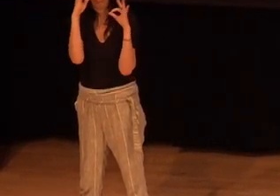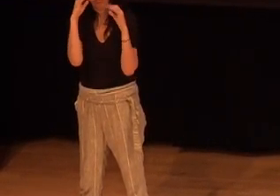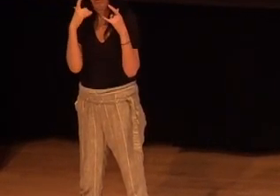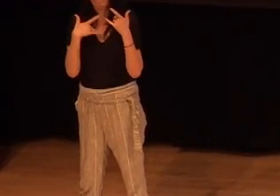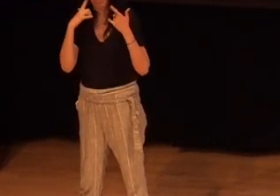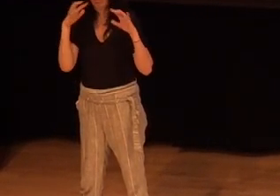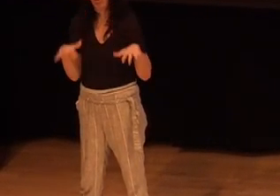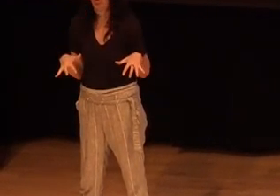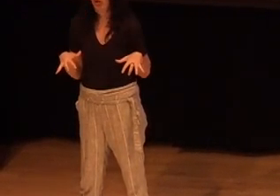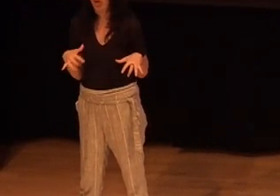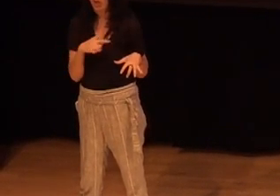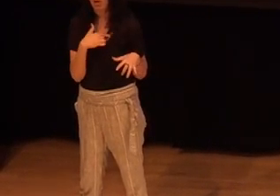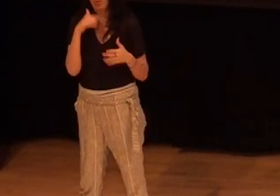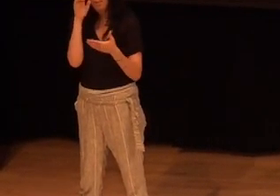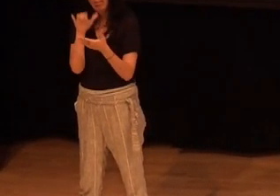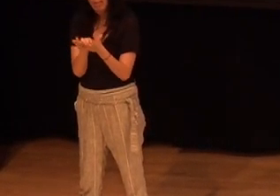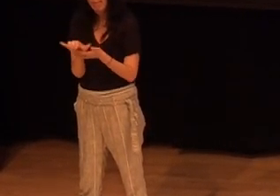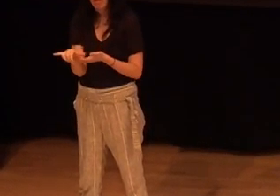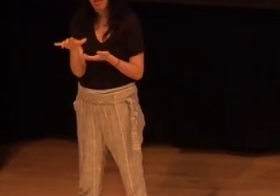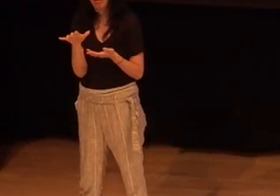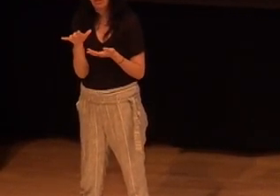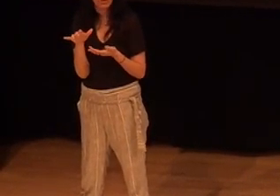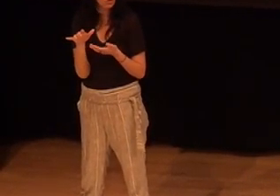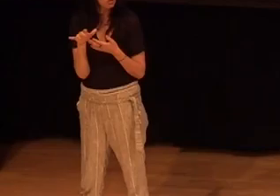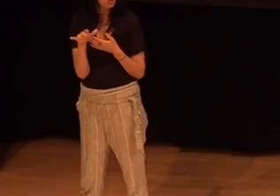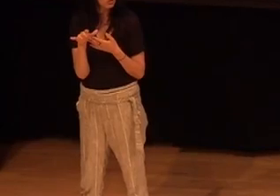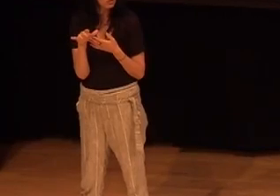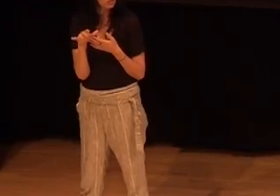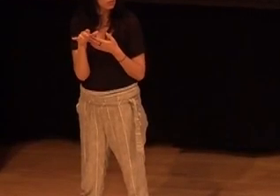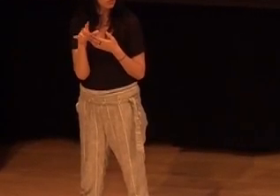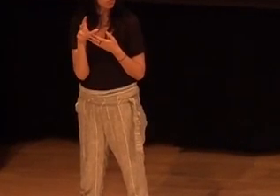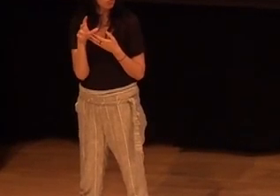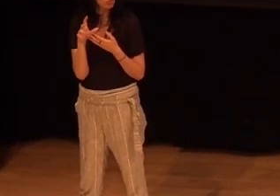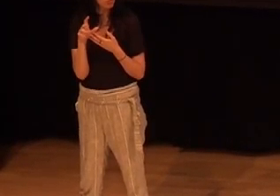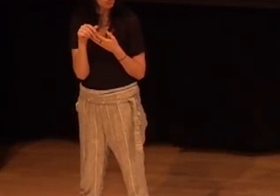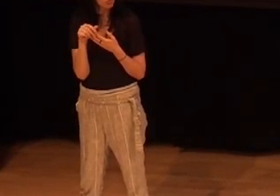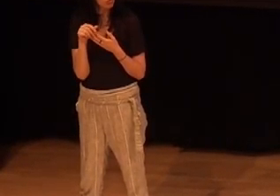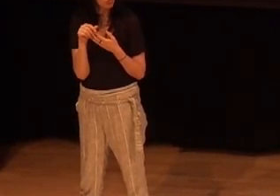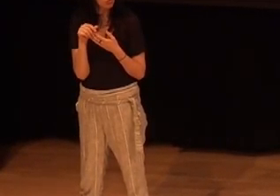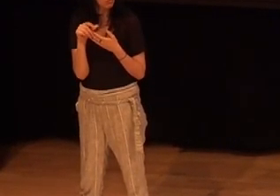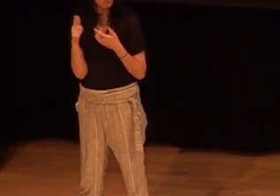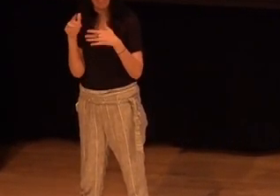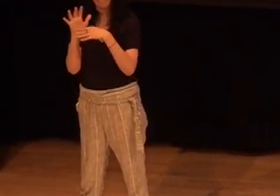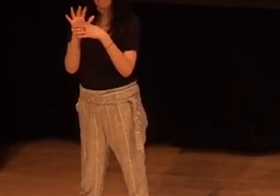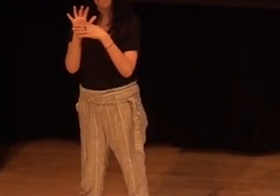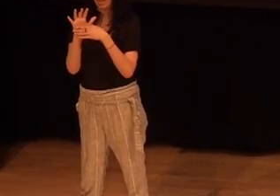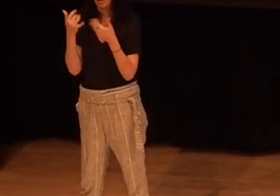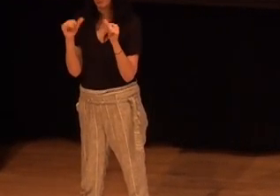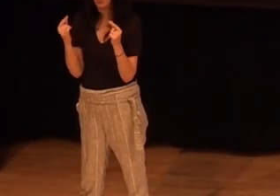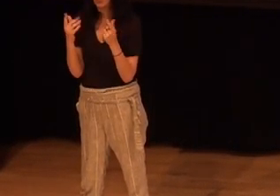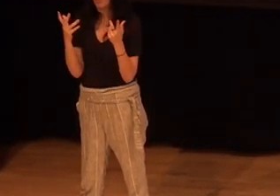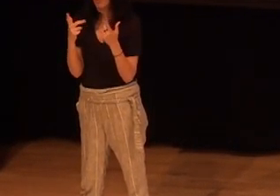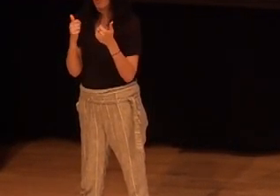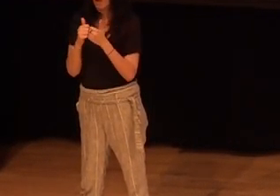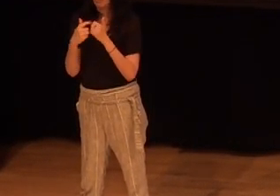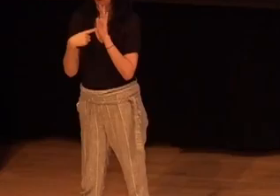shocking. I believe that, yes. But they don't know. And I think that what this film is trying to do is to put